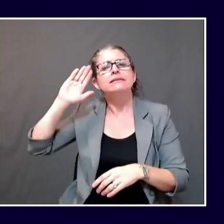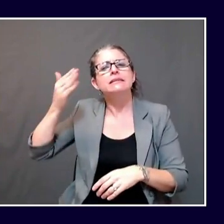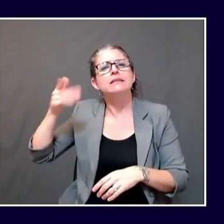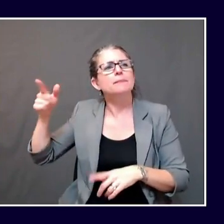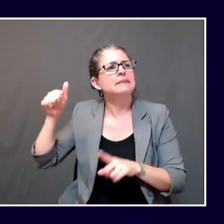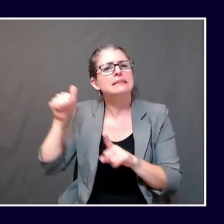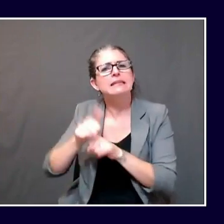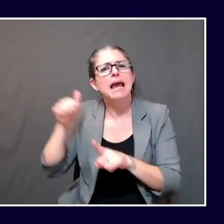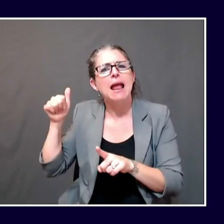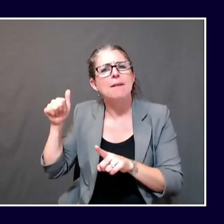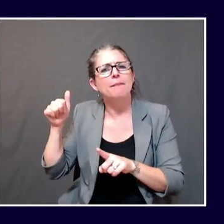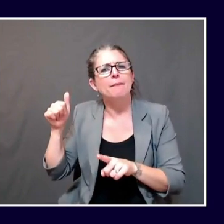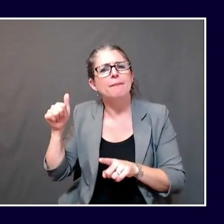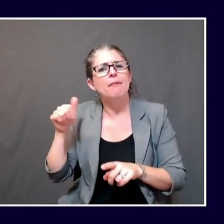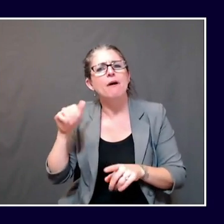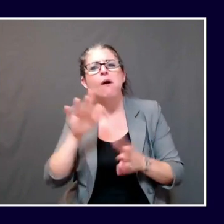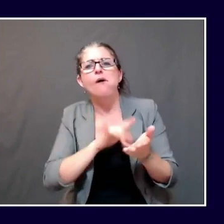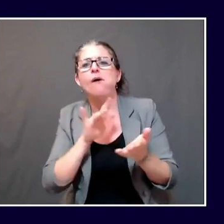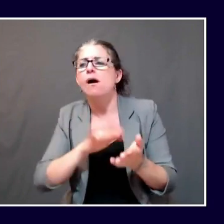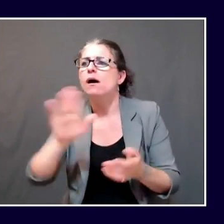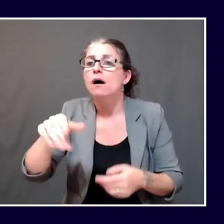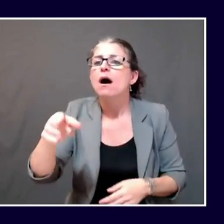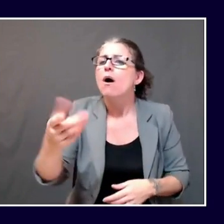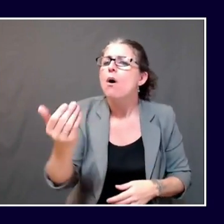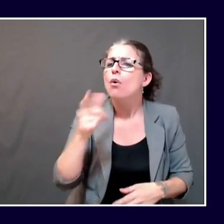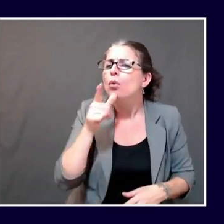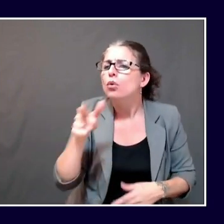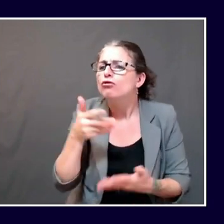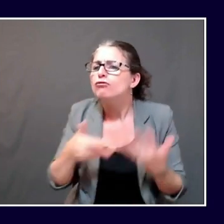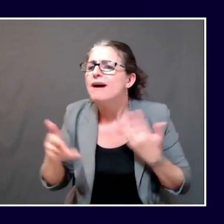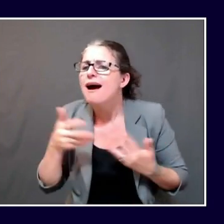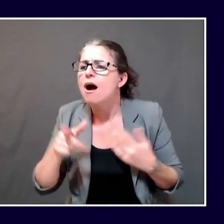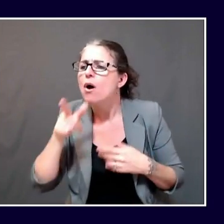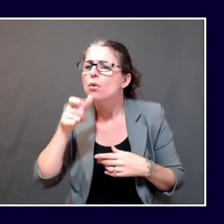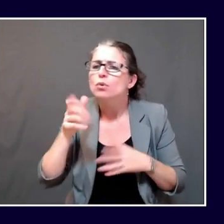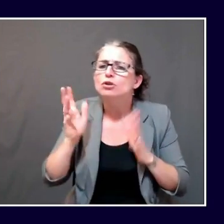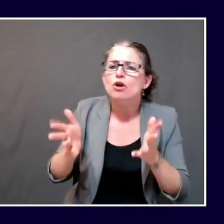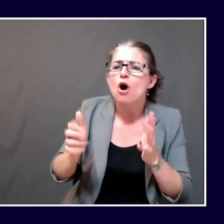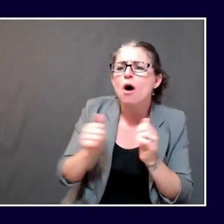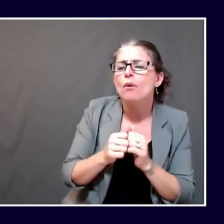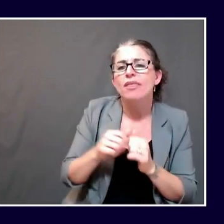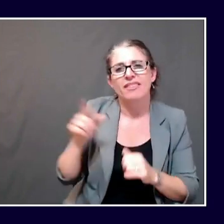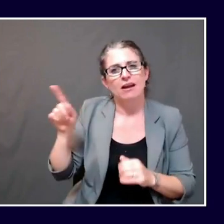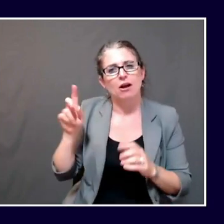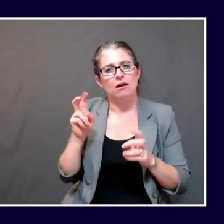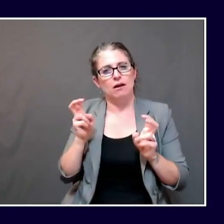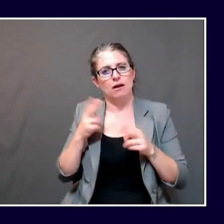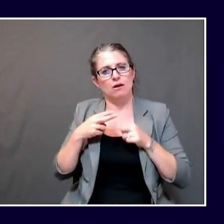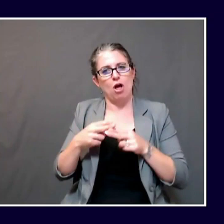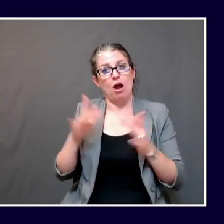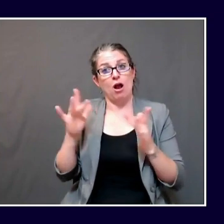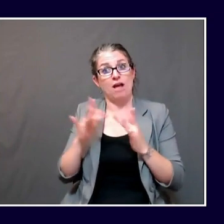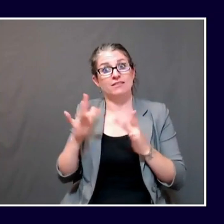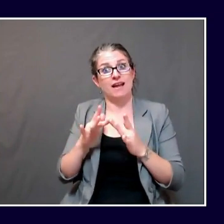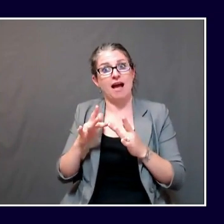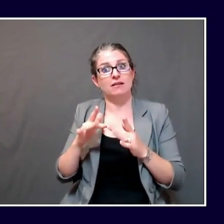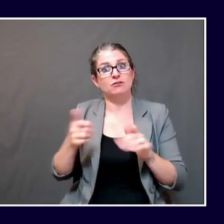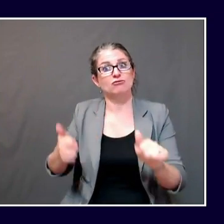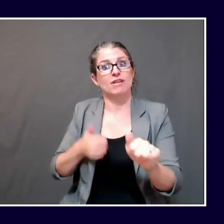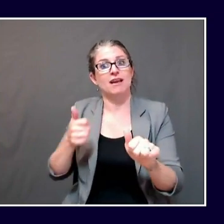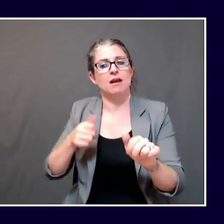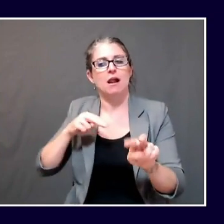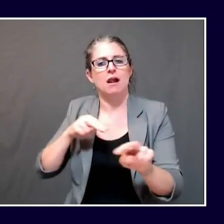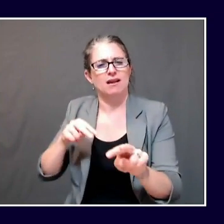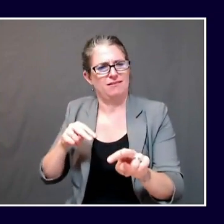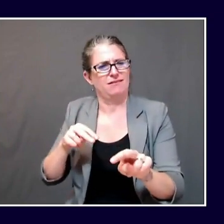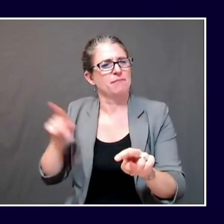So, Brian, let me start by noting that if someone's got concerns over the validity of the person who's calling